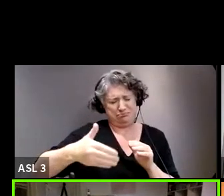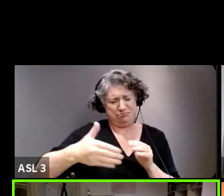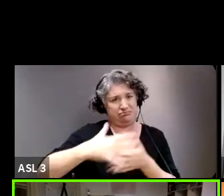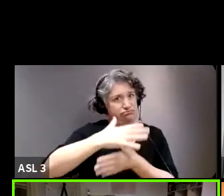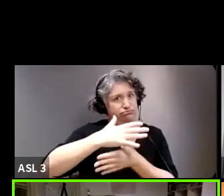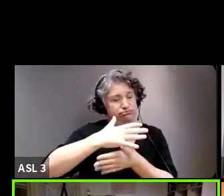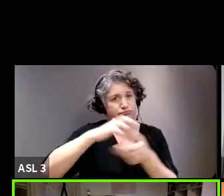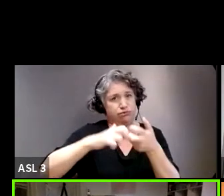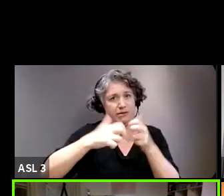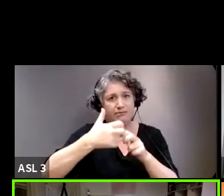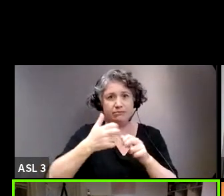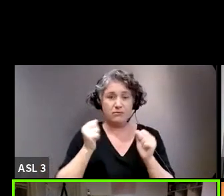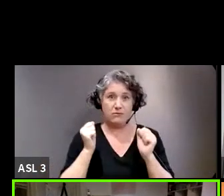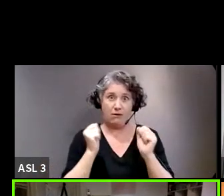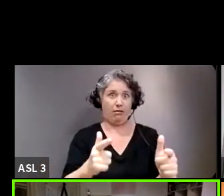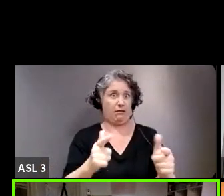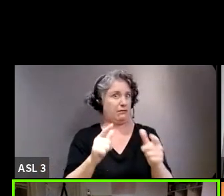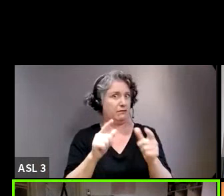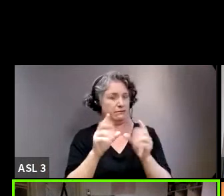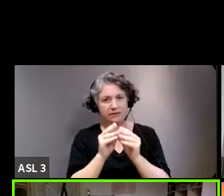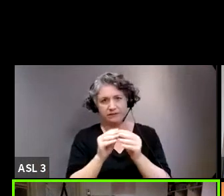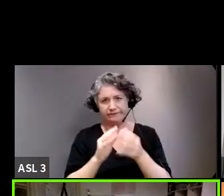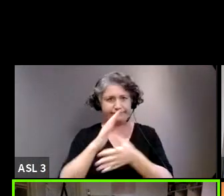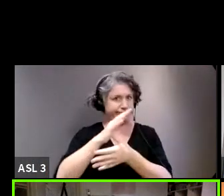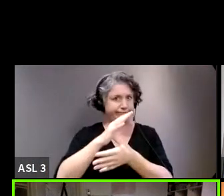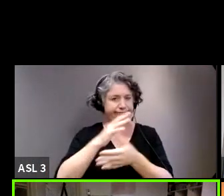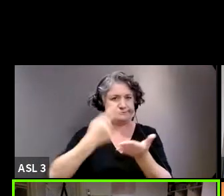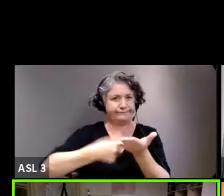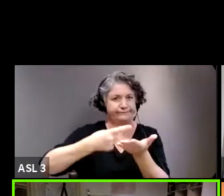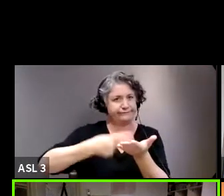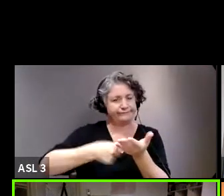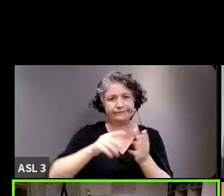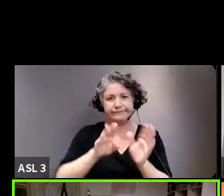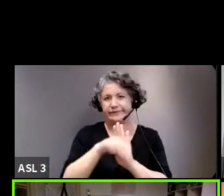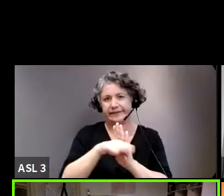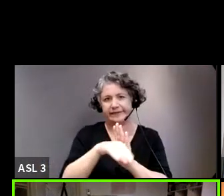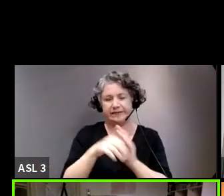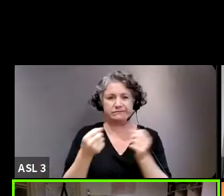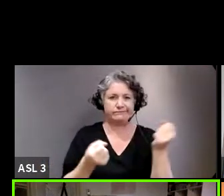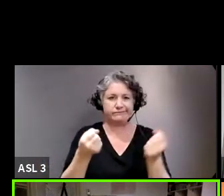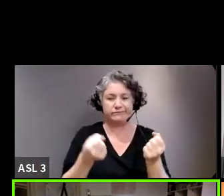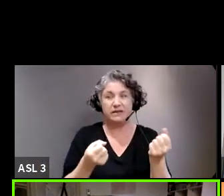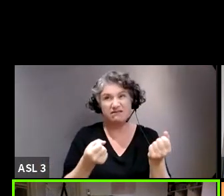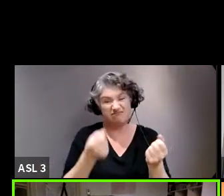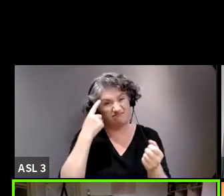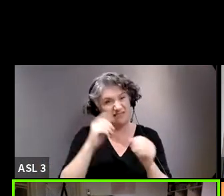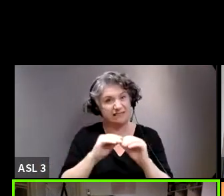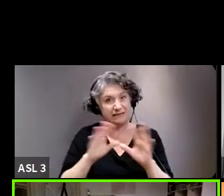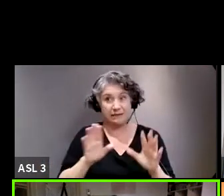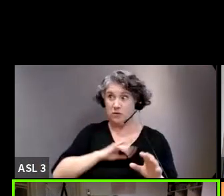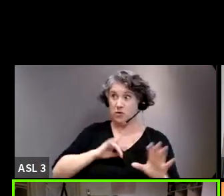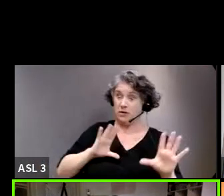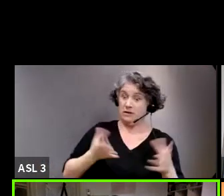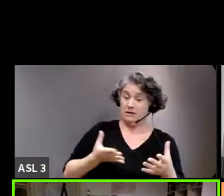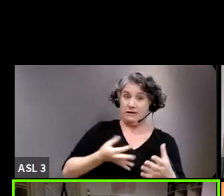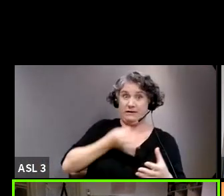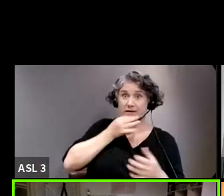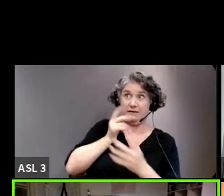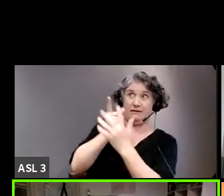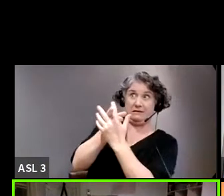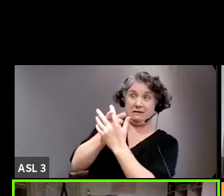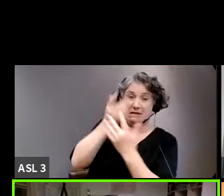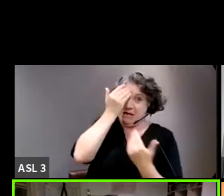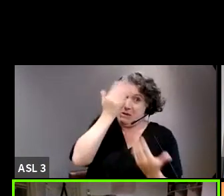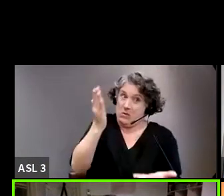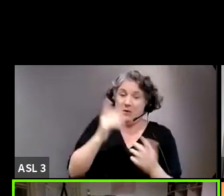every single one of them was speeding so i think it would make sense that as a board i'm not sure how much effect it would have but certainly i